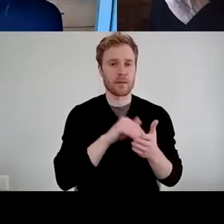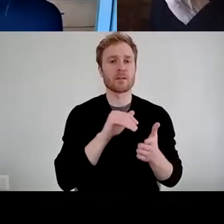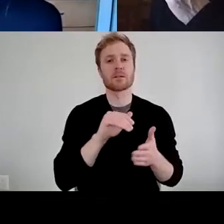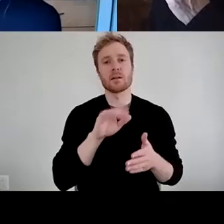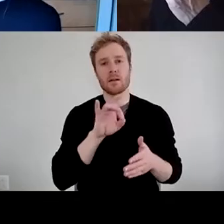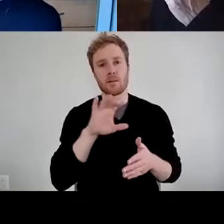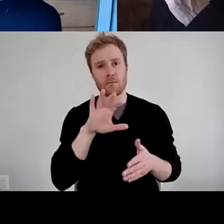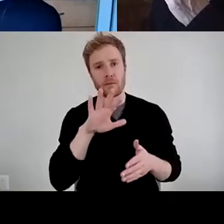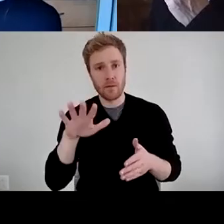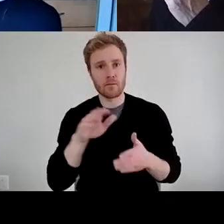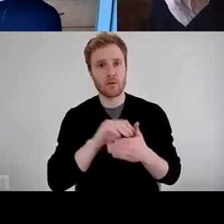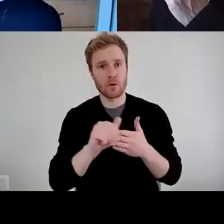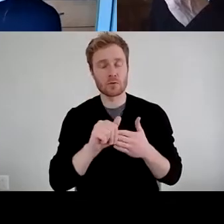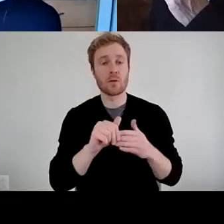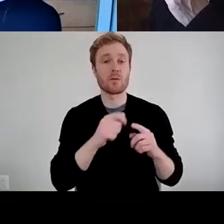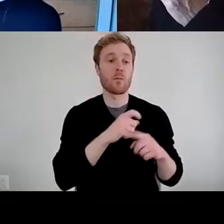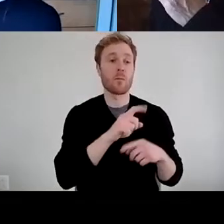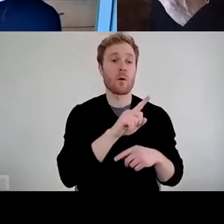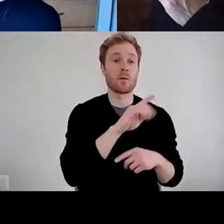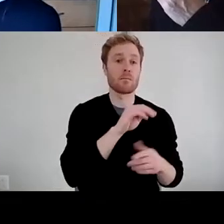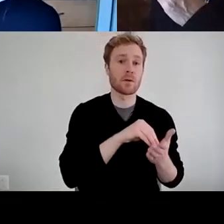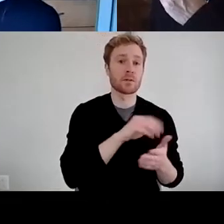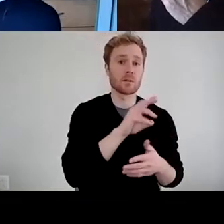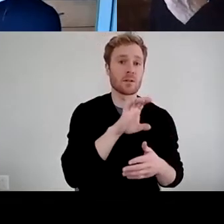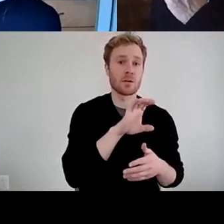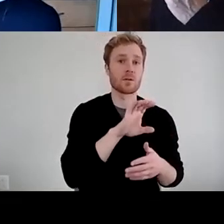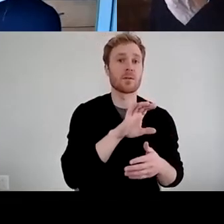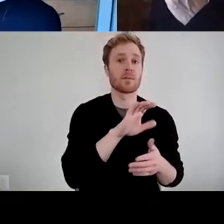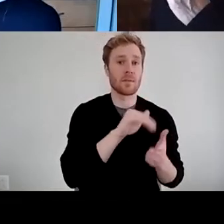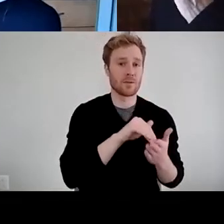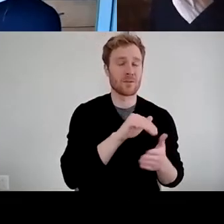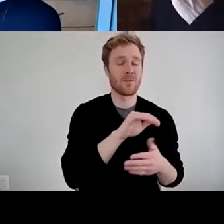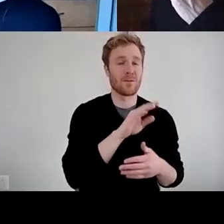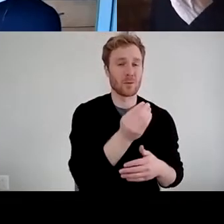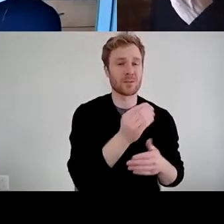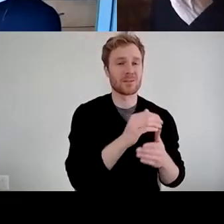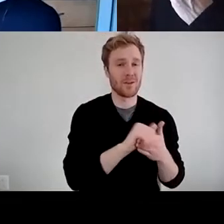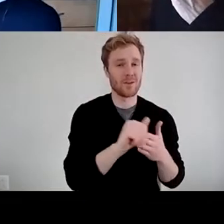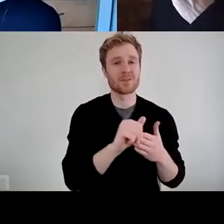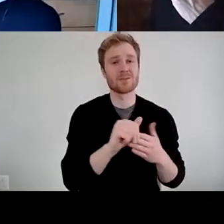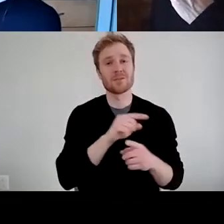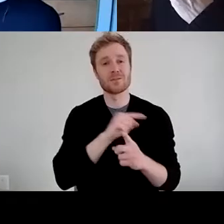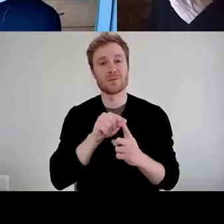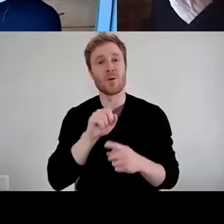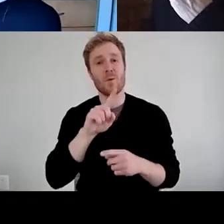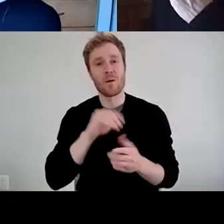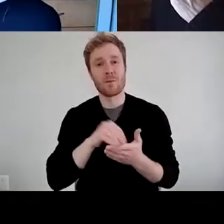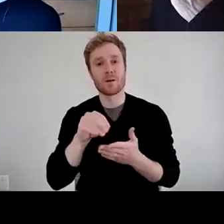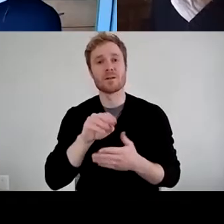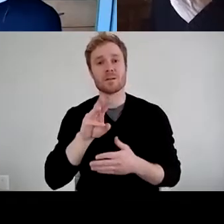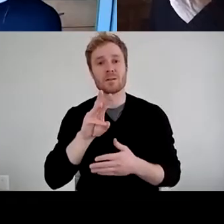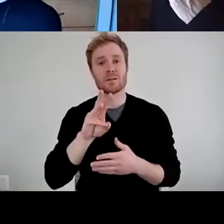services for Homewood Park infrastructure upgrades at a cost not to exceed